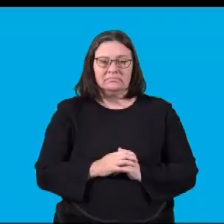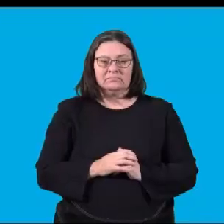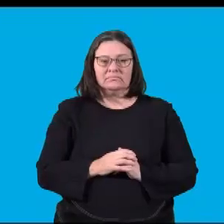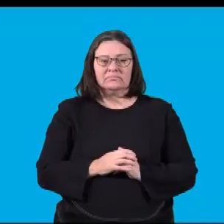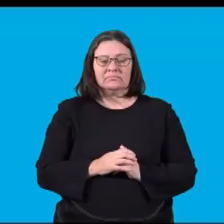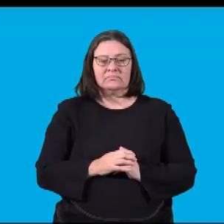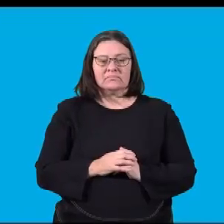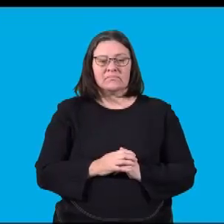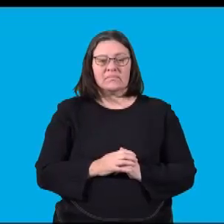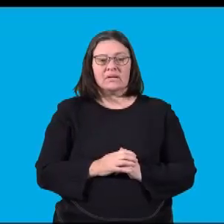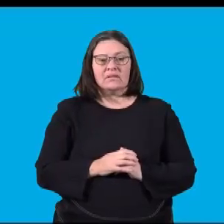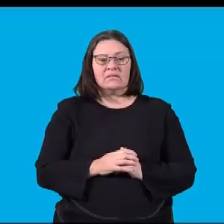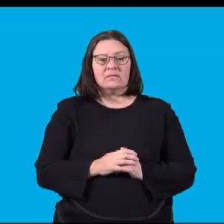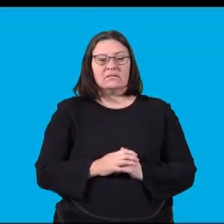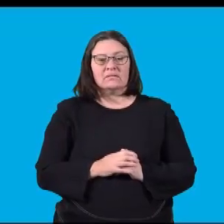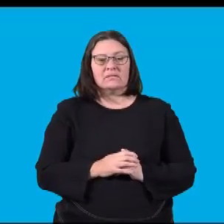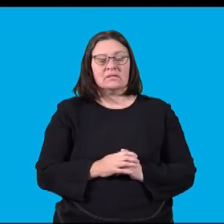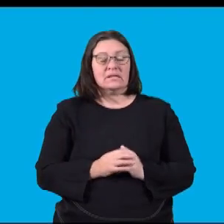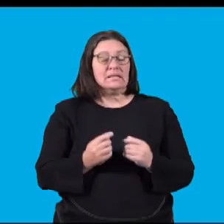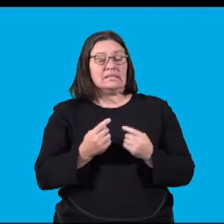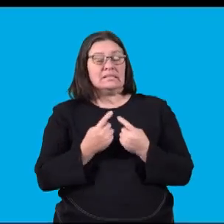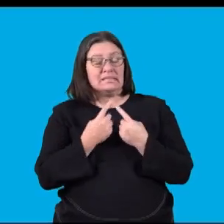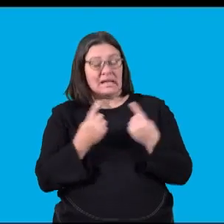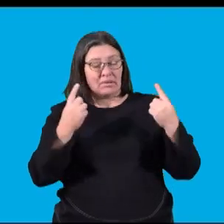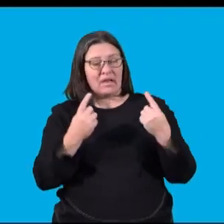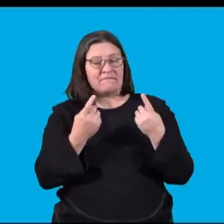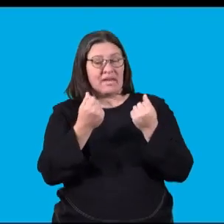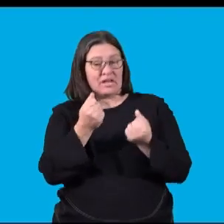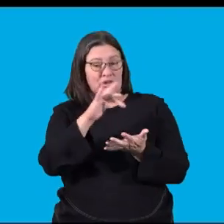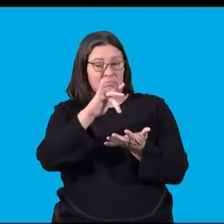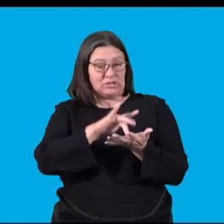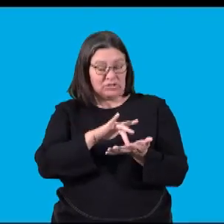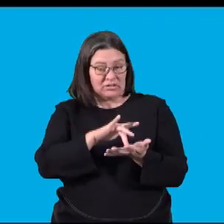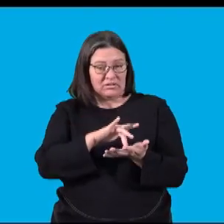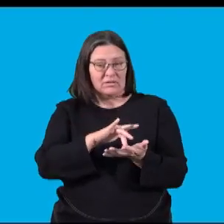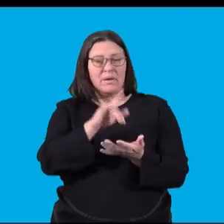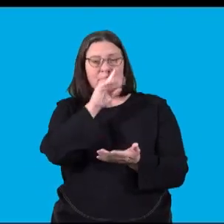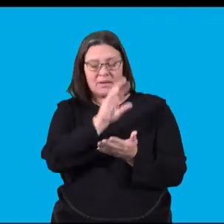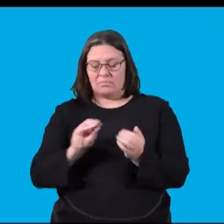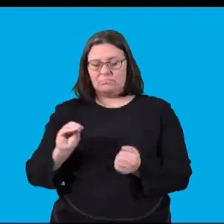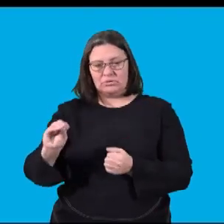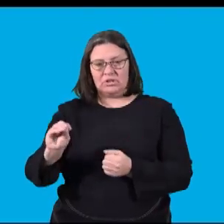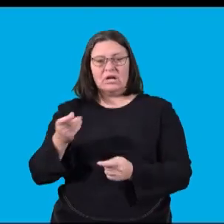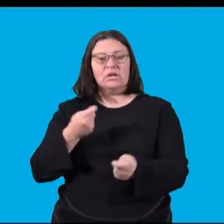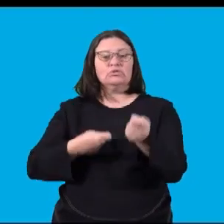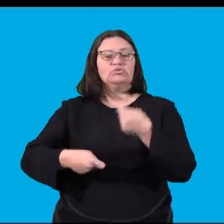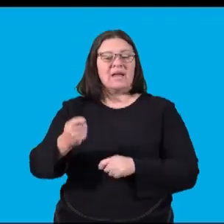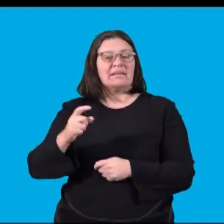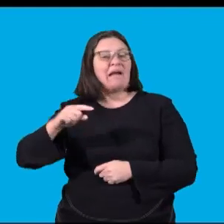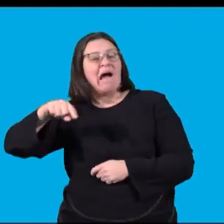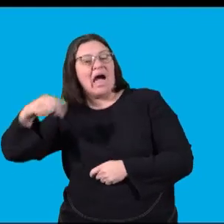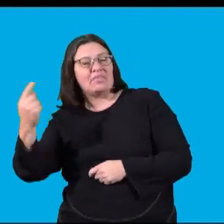when I come to the statement of financial position, I'll record this under trade and